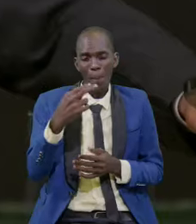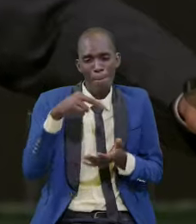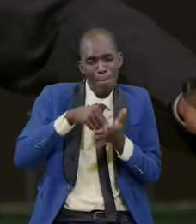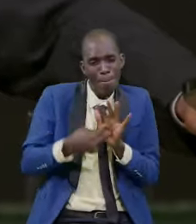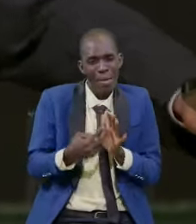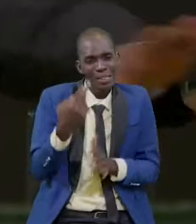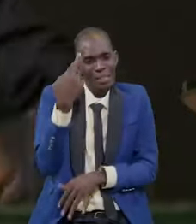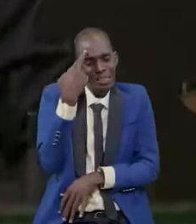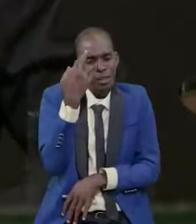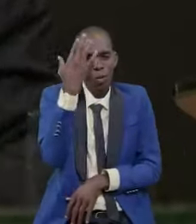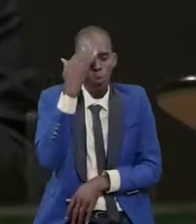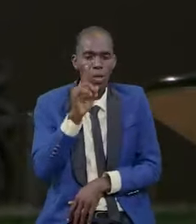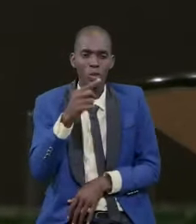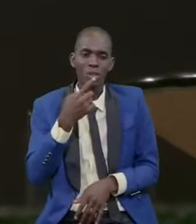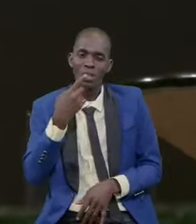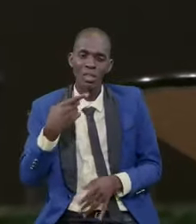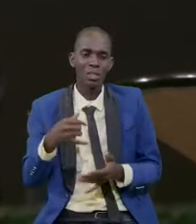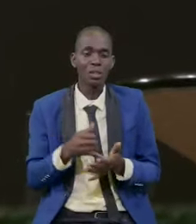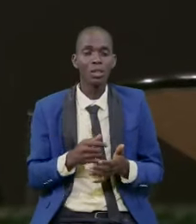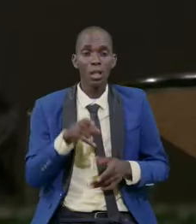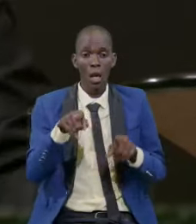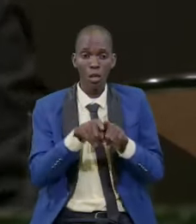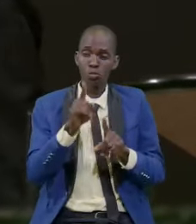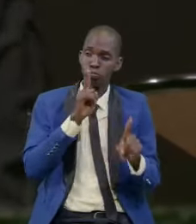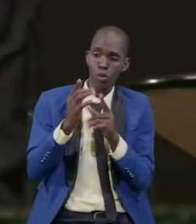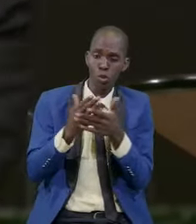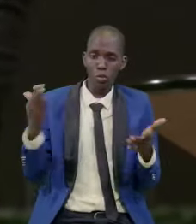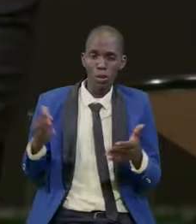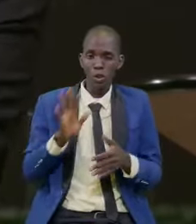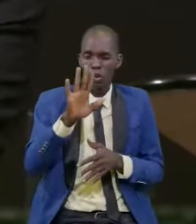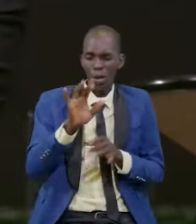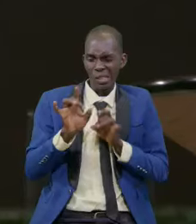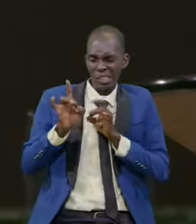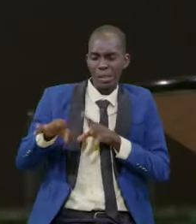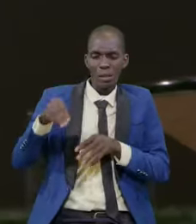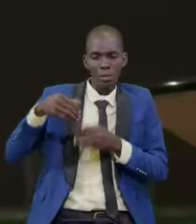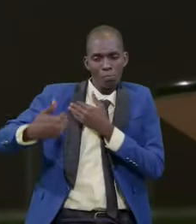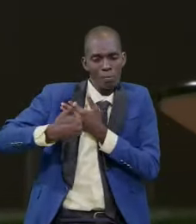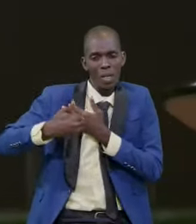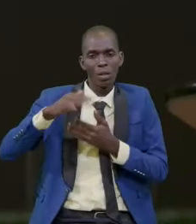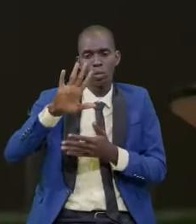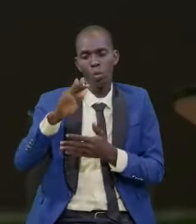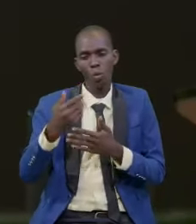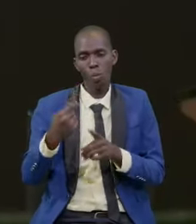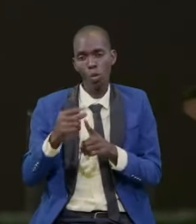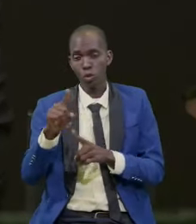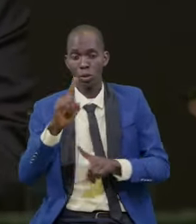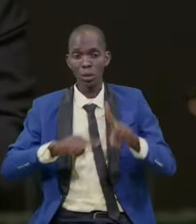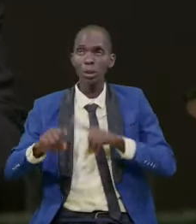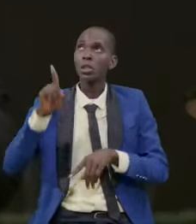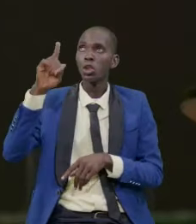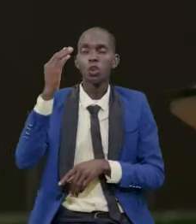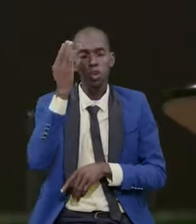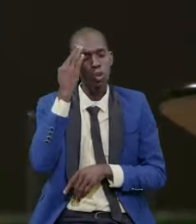the plot. He knows the hatred at the root of the words that we speak. That is why